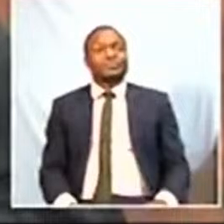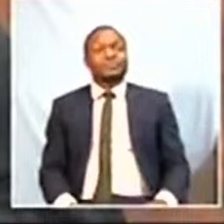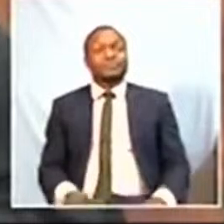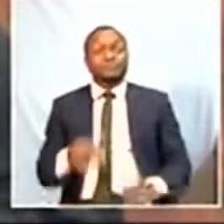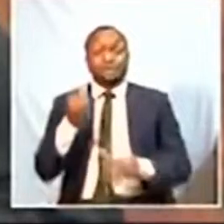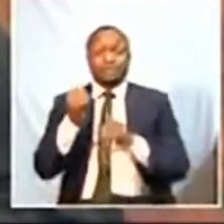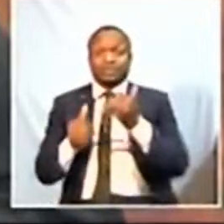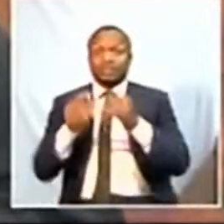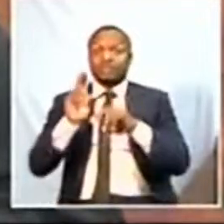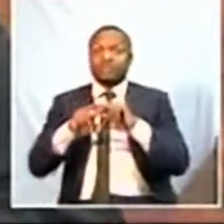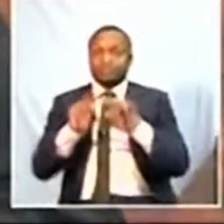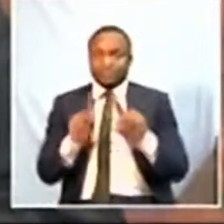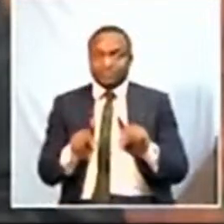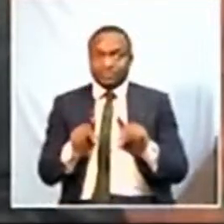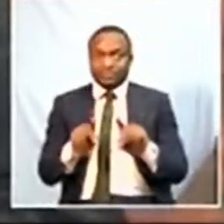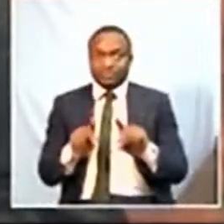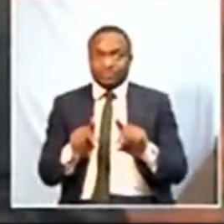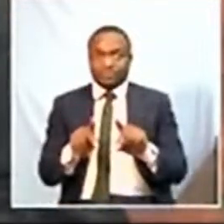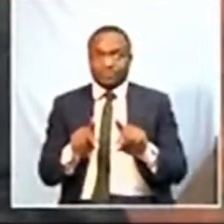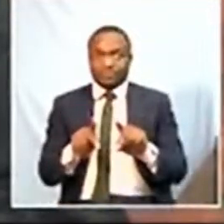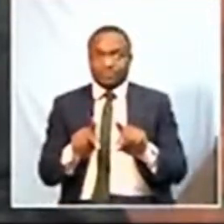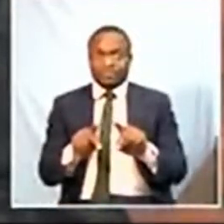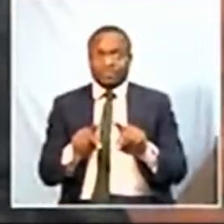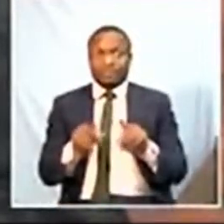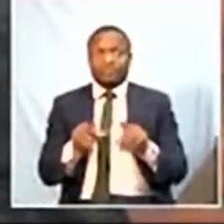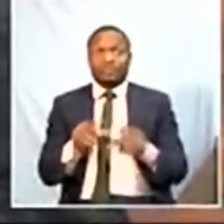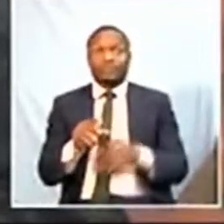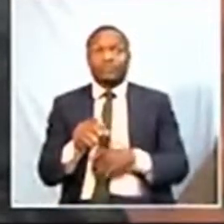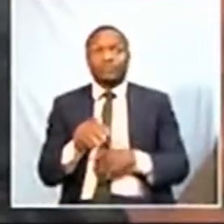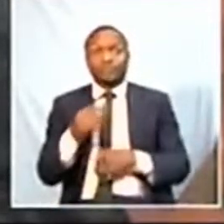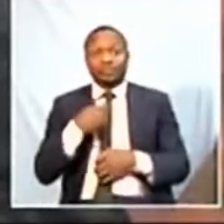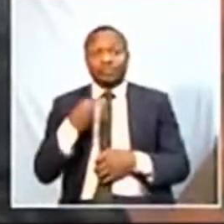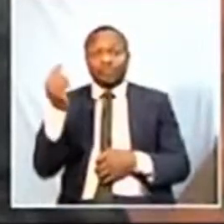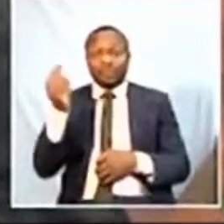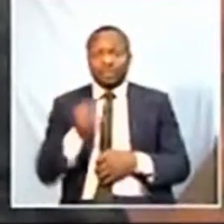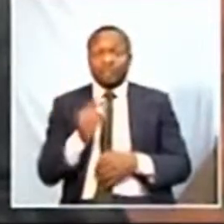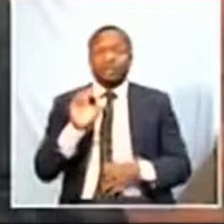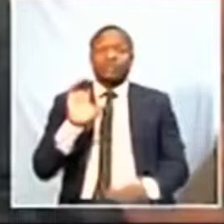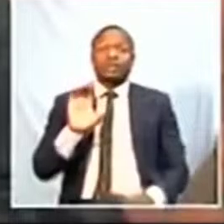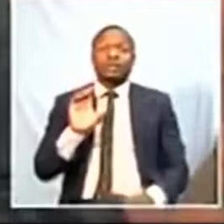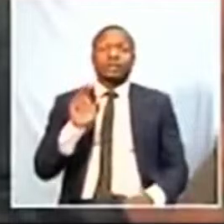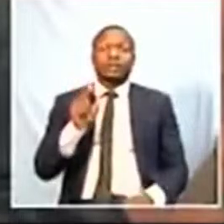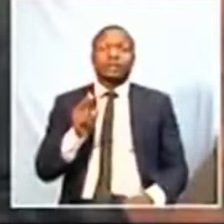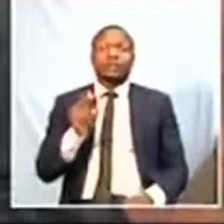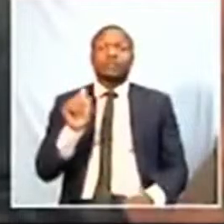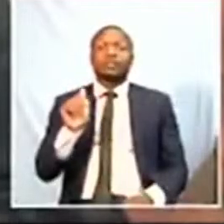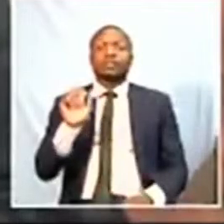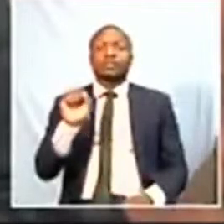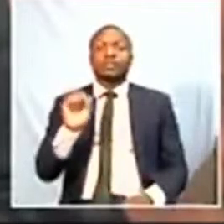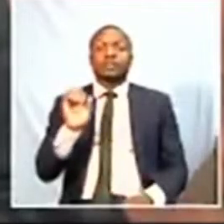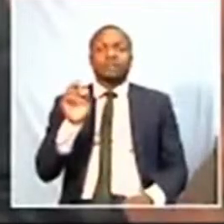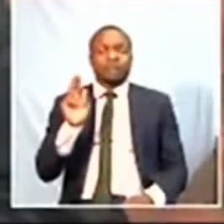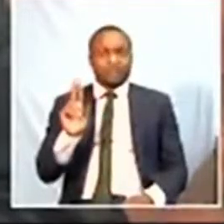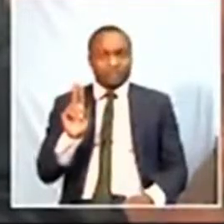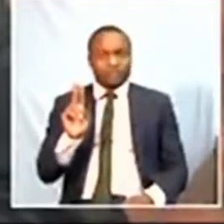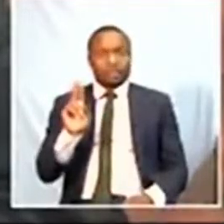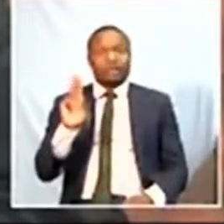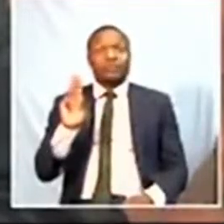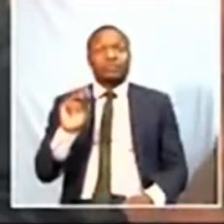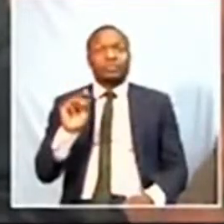Lastly, Chair, to be in this committee, I came from Joseph Mangango. Every moment I